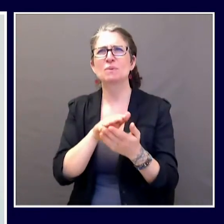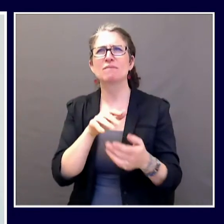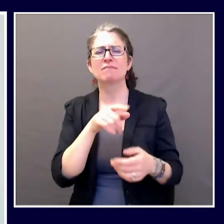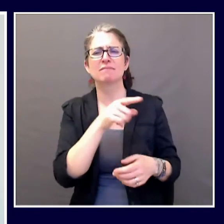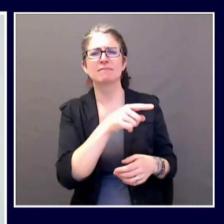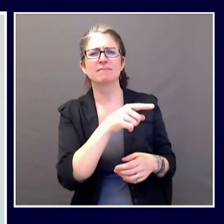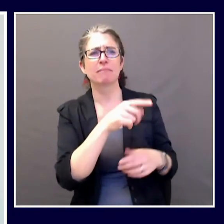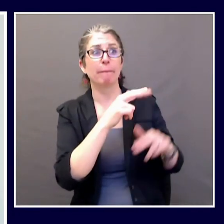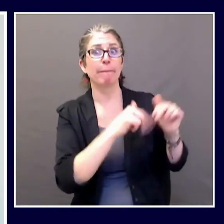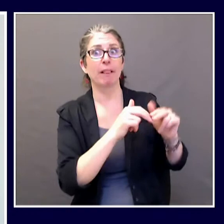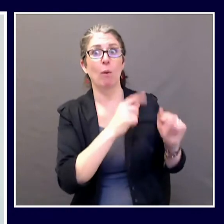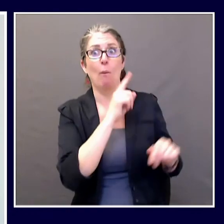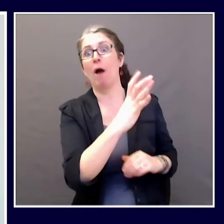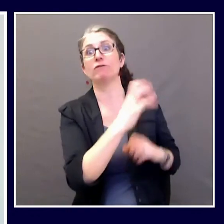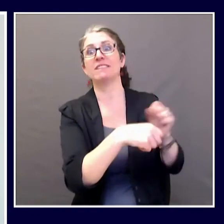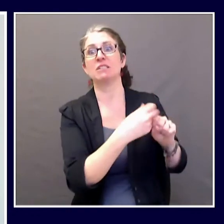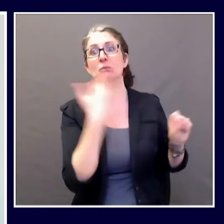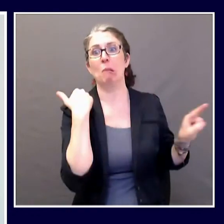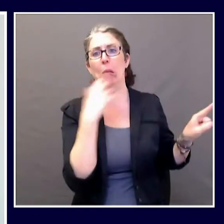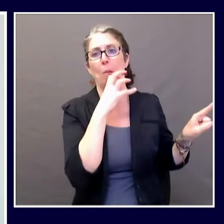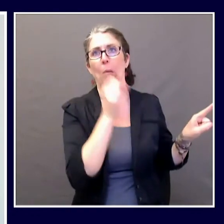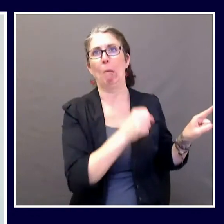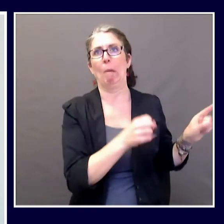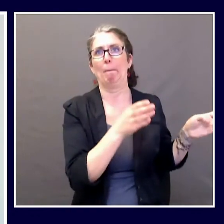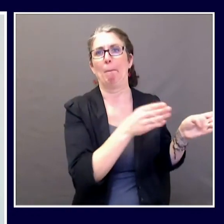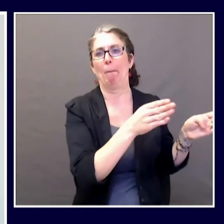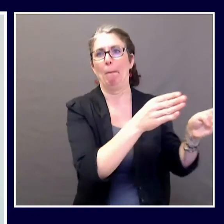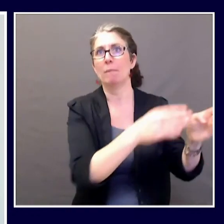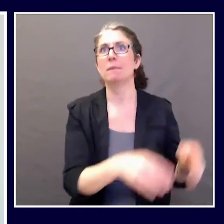student in District A goes 2 days a week versus